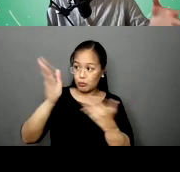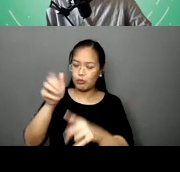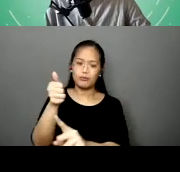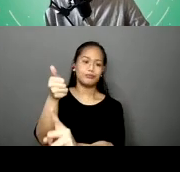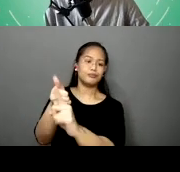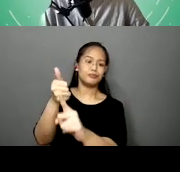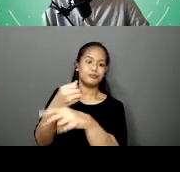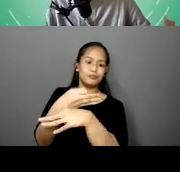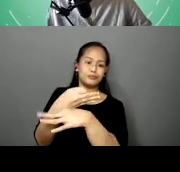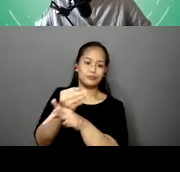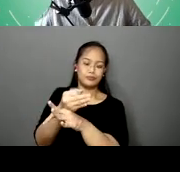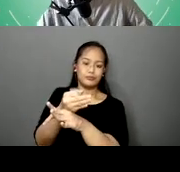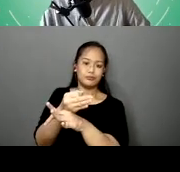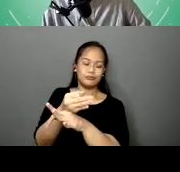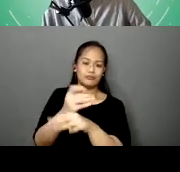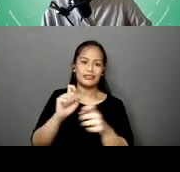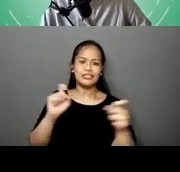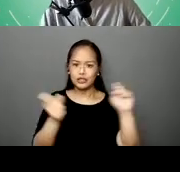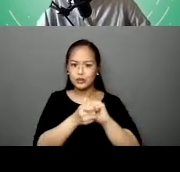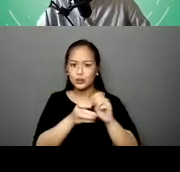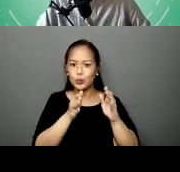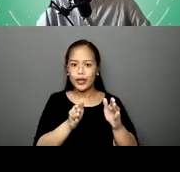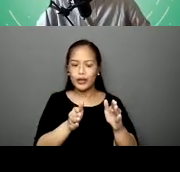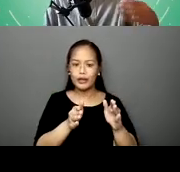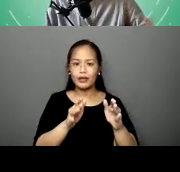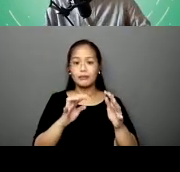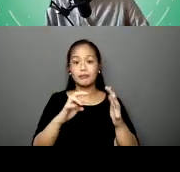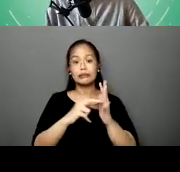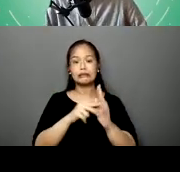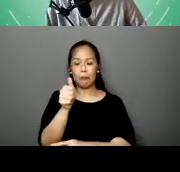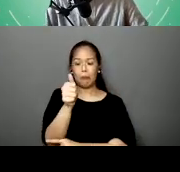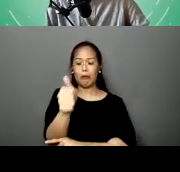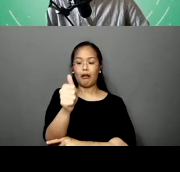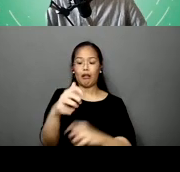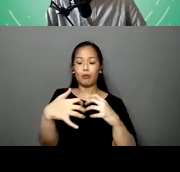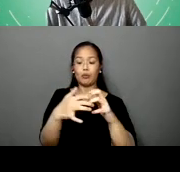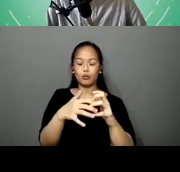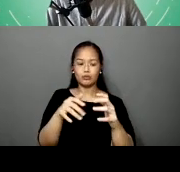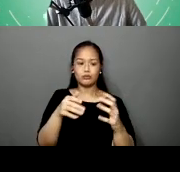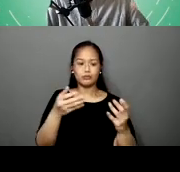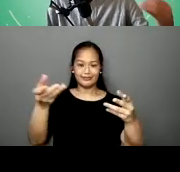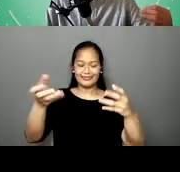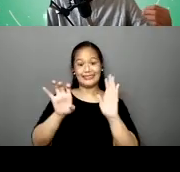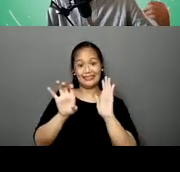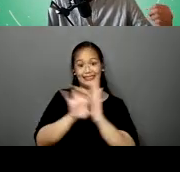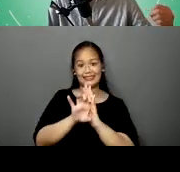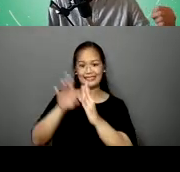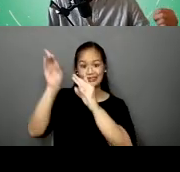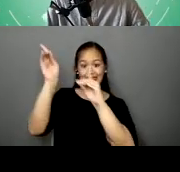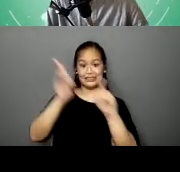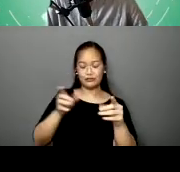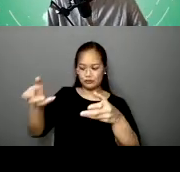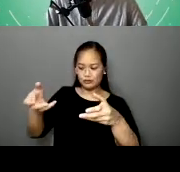is distributed, meaning assembled in this case, and it transformed the way people perceive the products. It didn't anymore have to